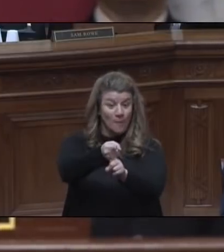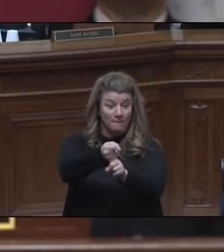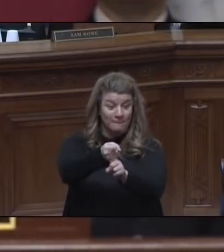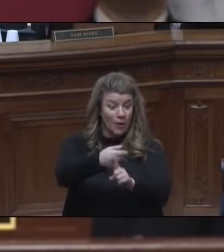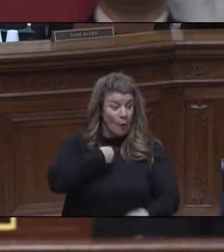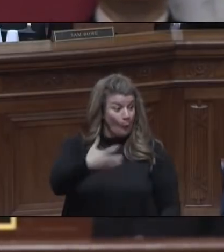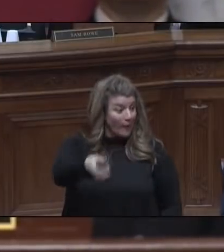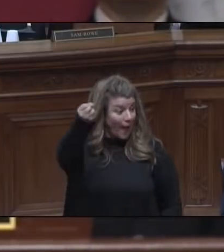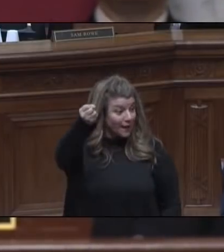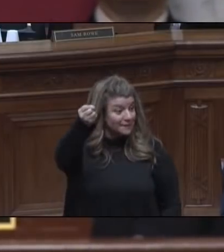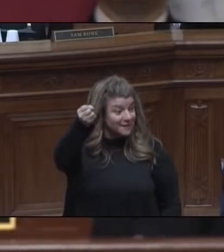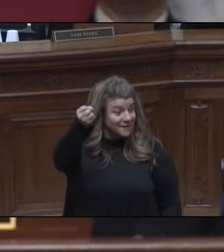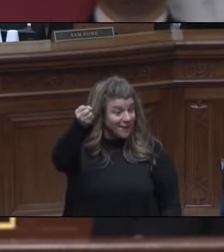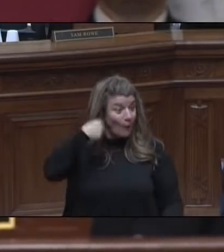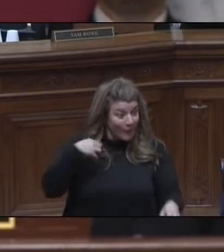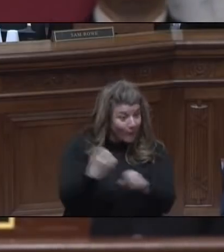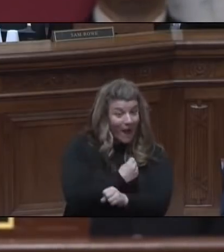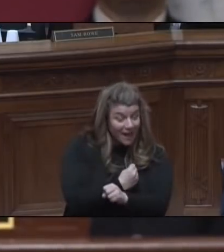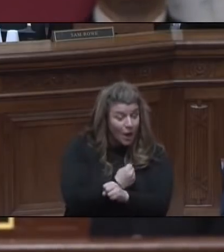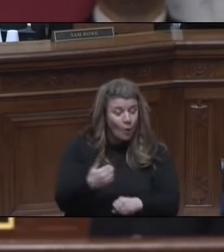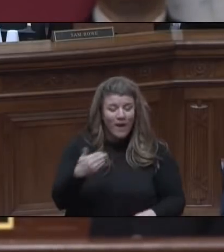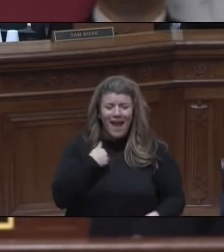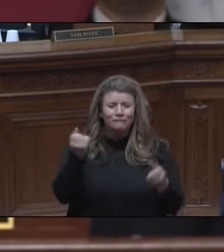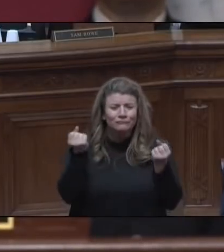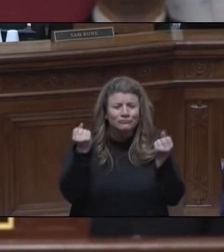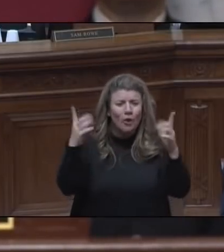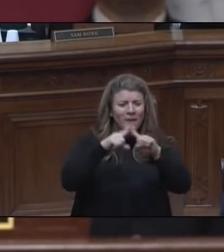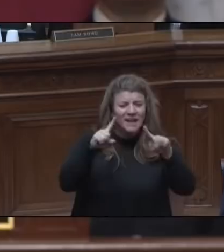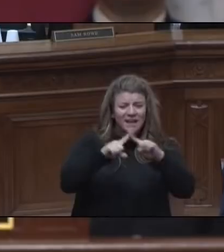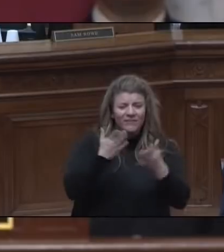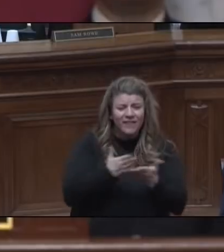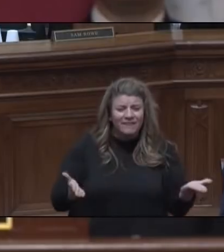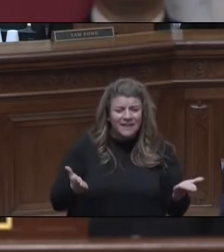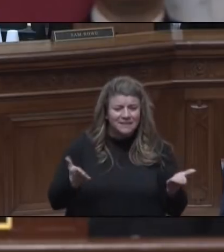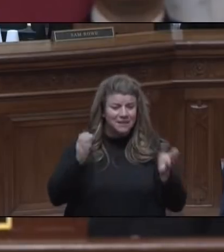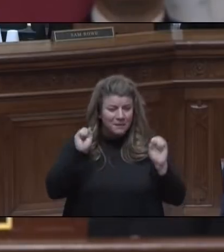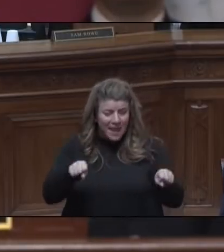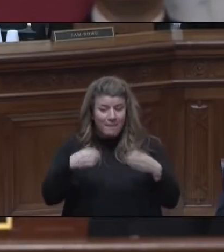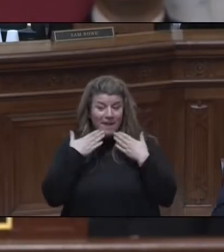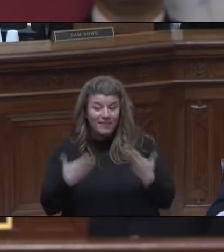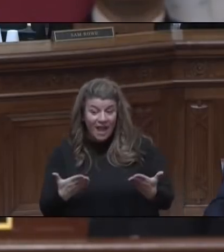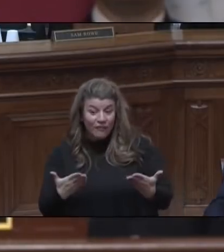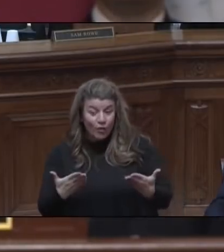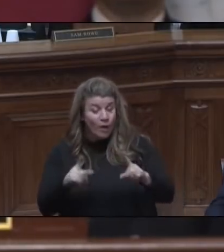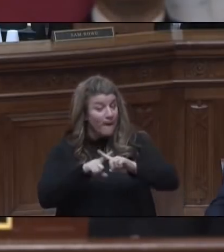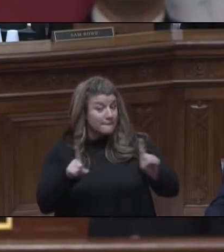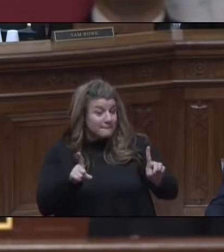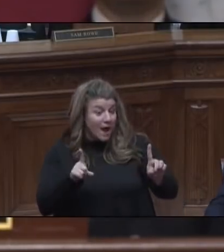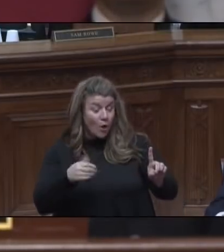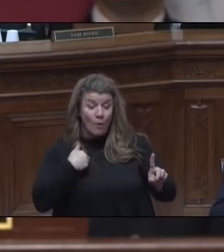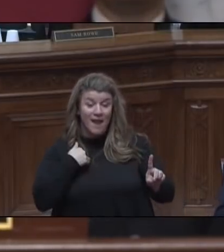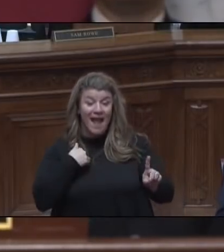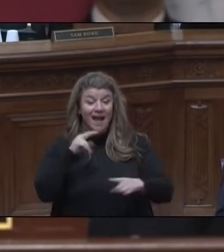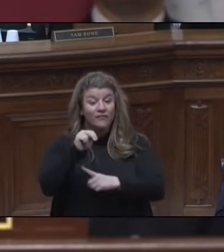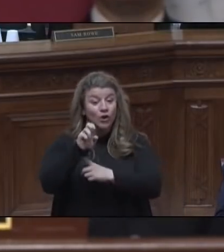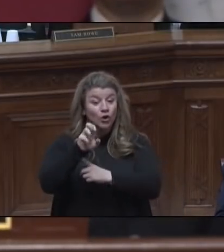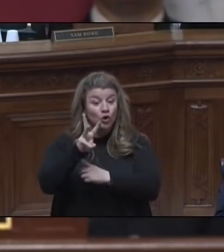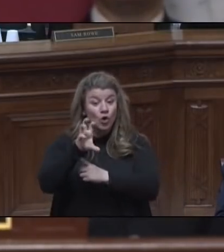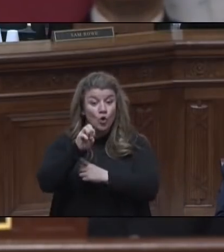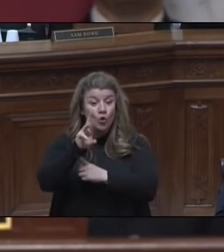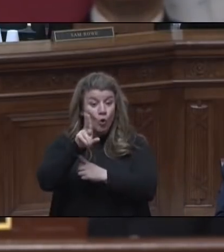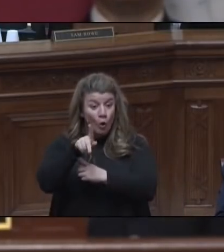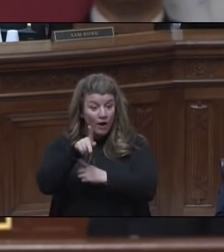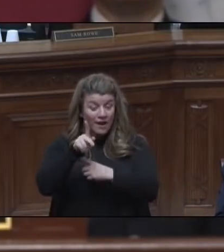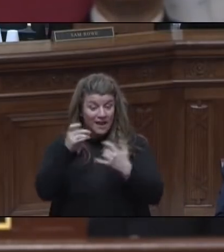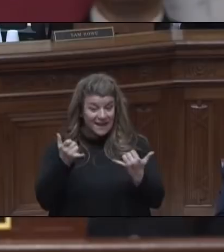We absolutely have so many things to be thankful for. But we've got Nucor in West Virginia